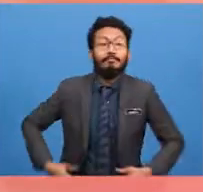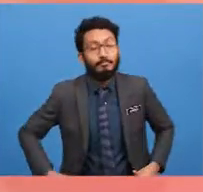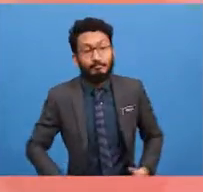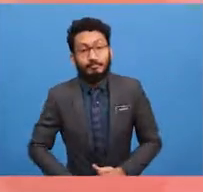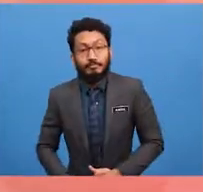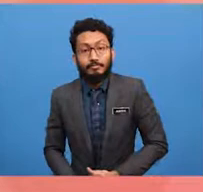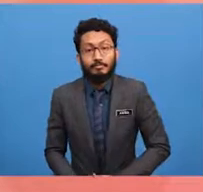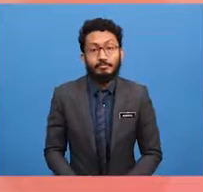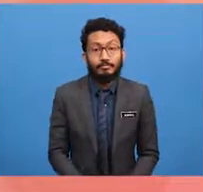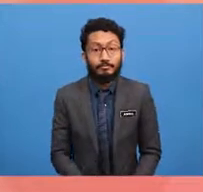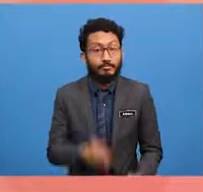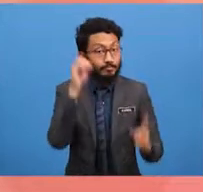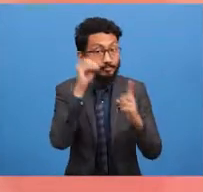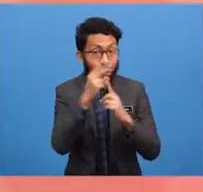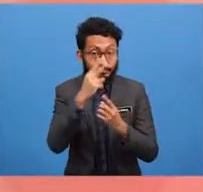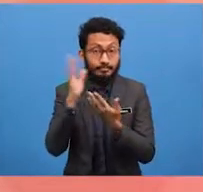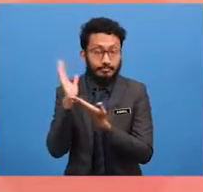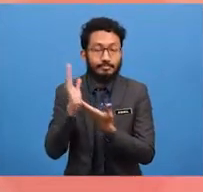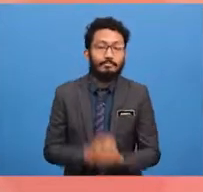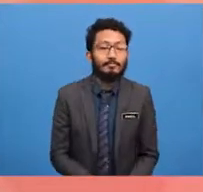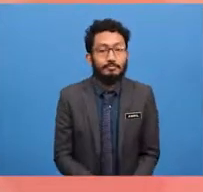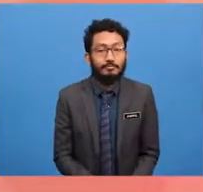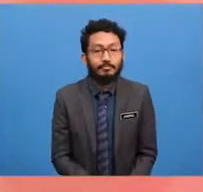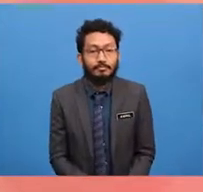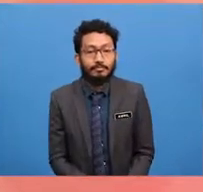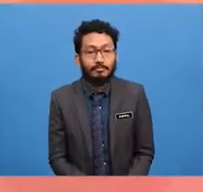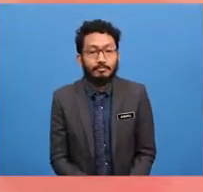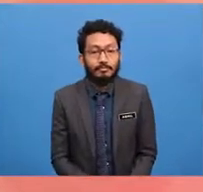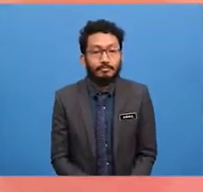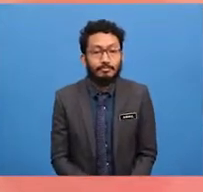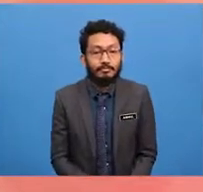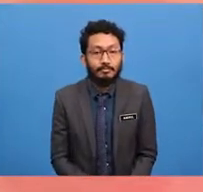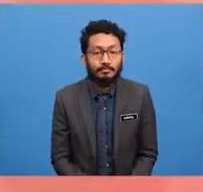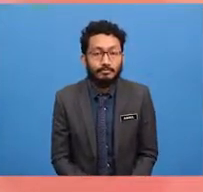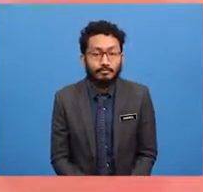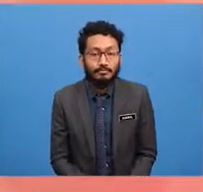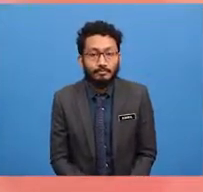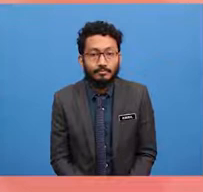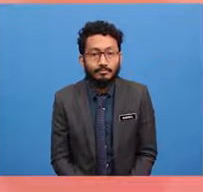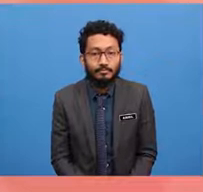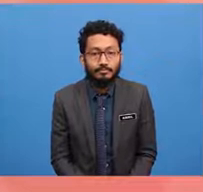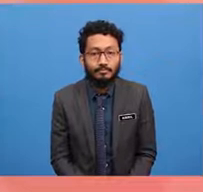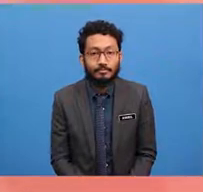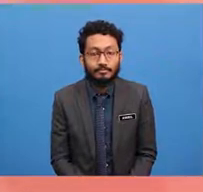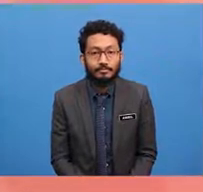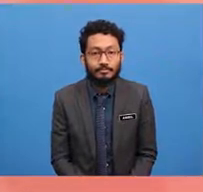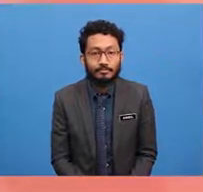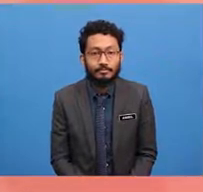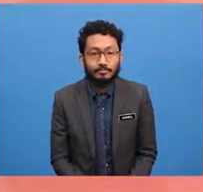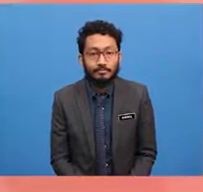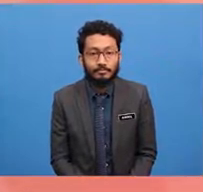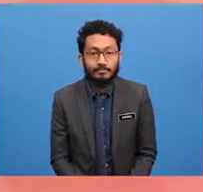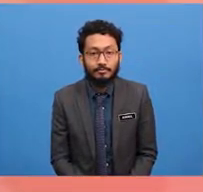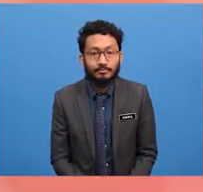email. Number two, learn how to respond to a certain language function. And number